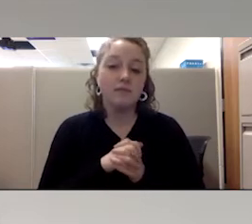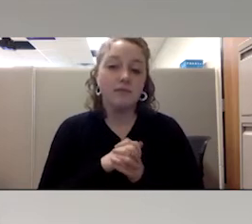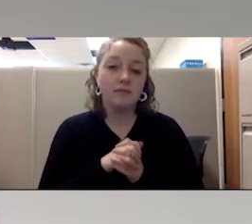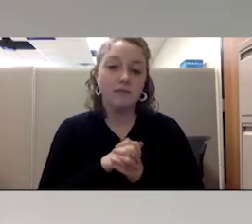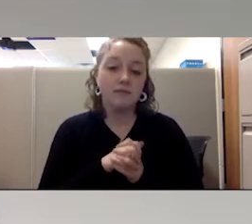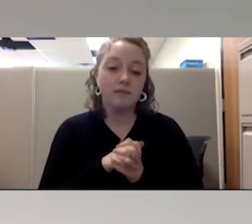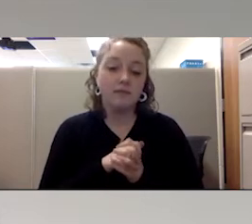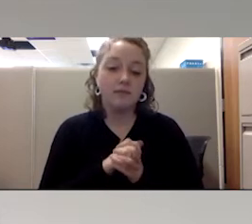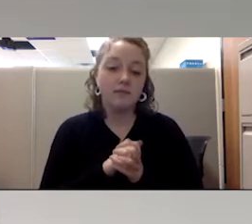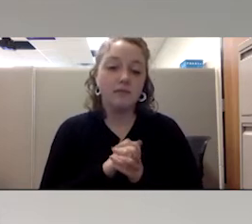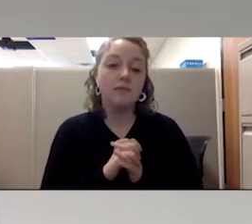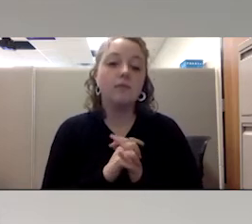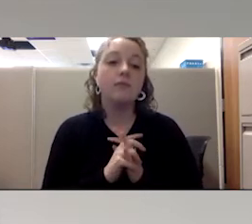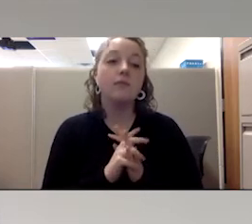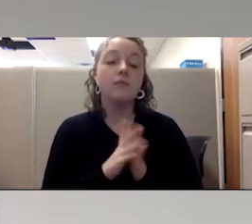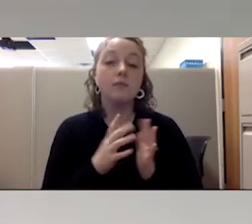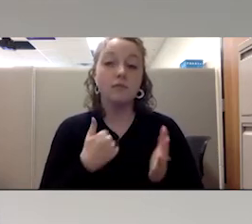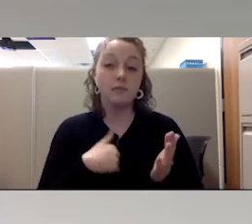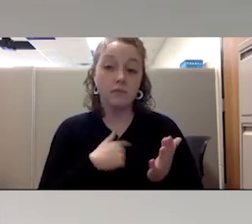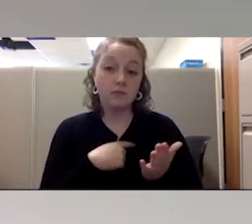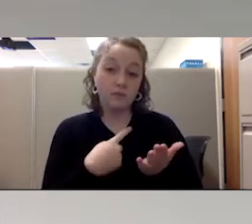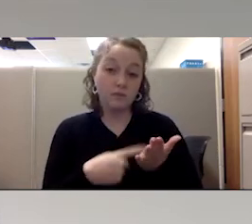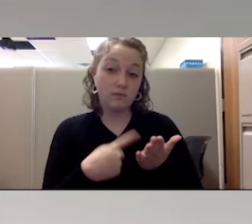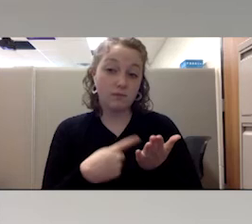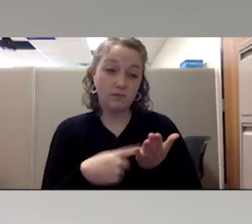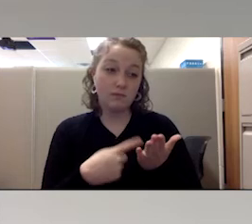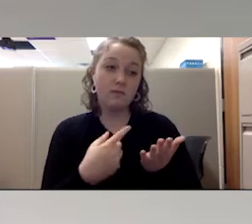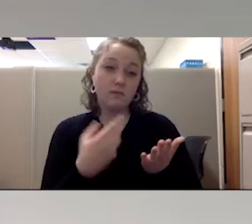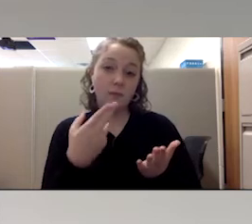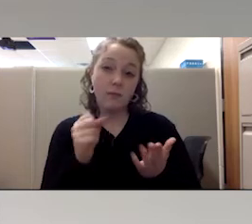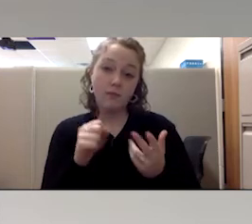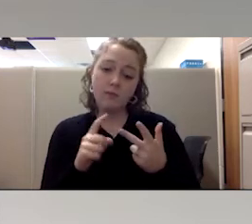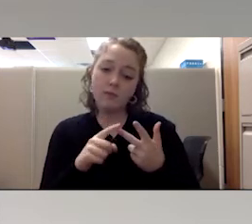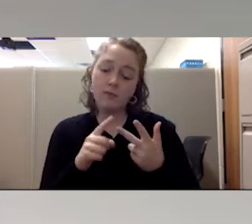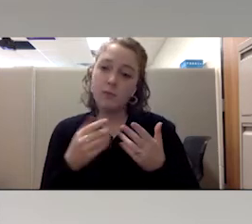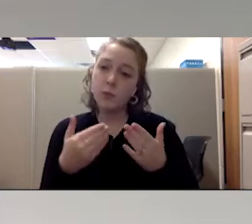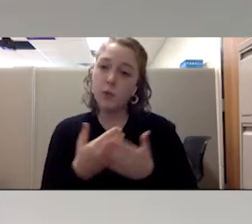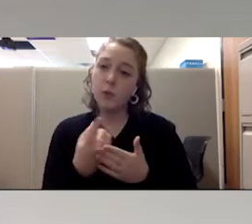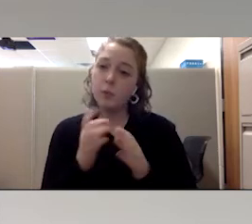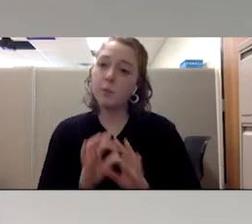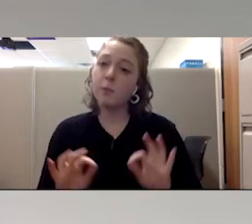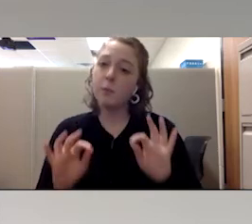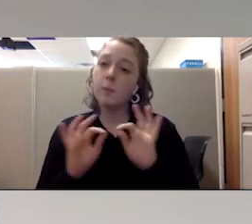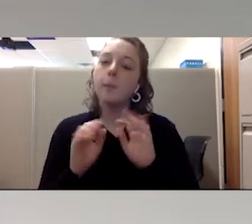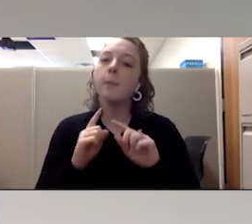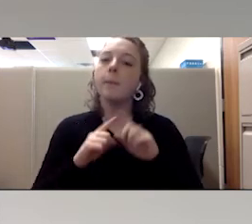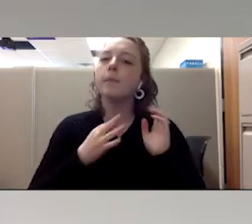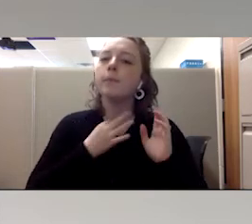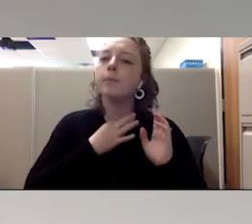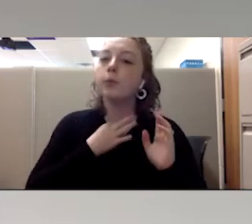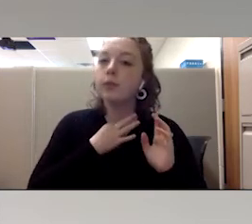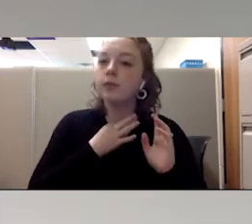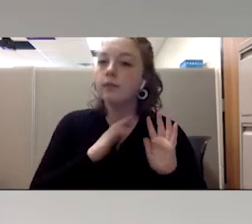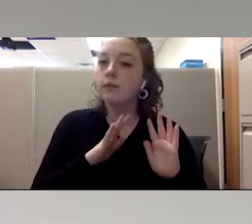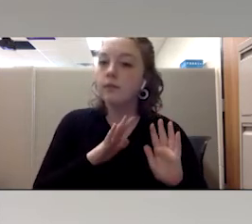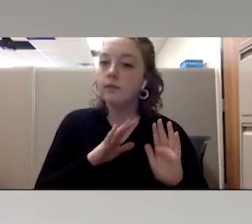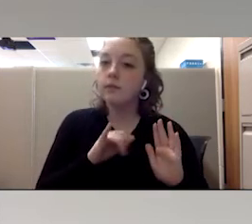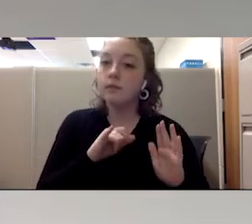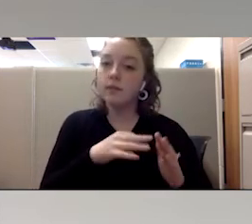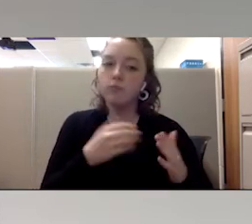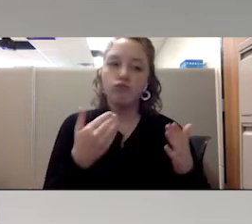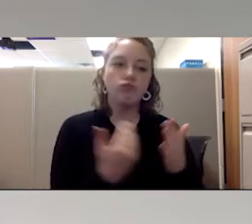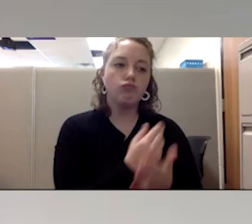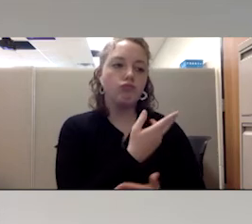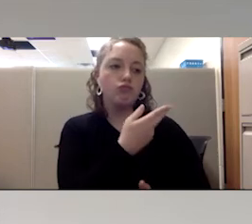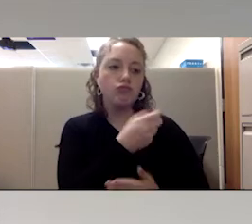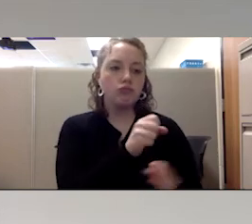talked about the importance of a new high school. What we haven't really seen is what the trade-off there would be in terms of not being able to build an additional 2 or